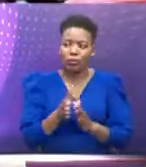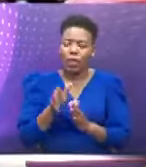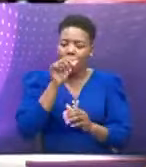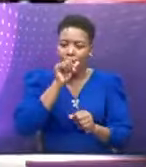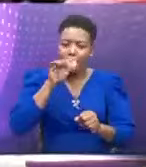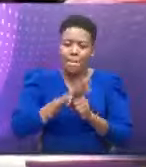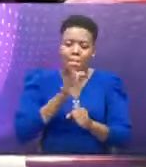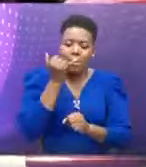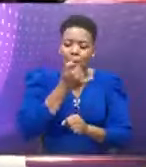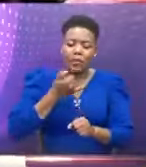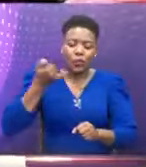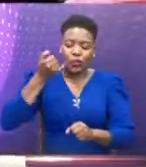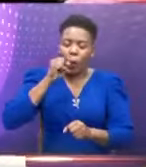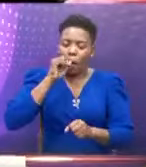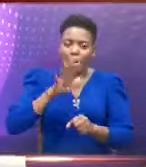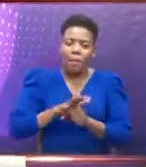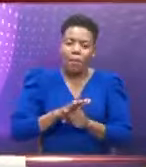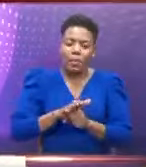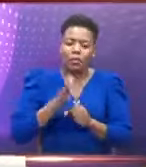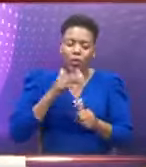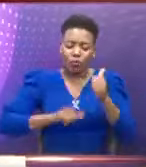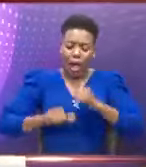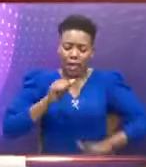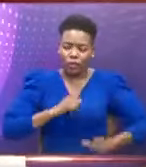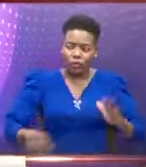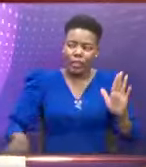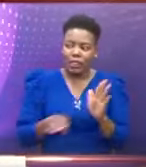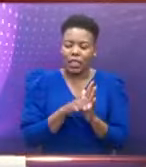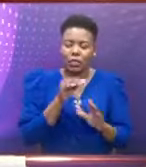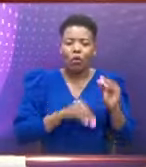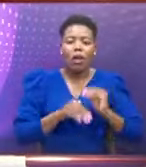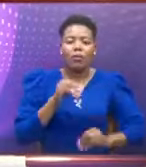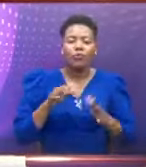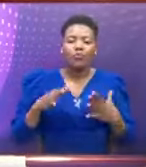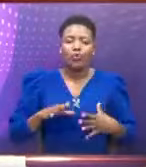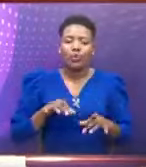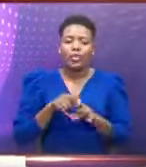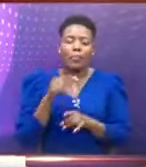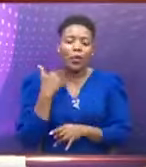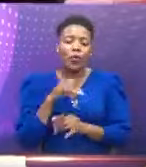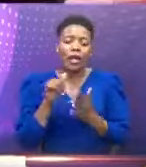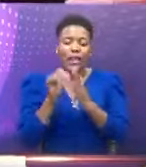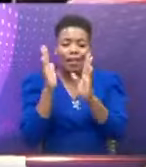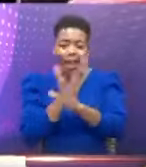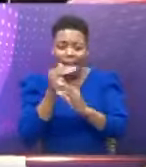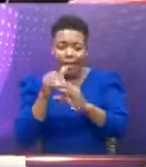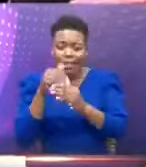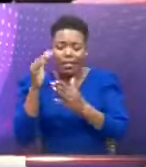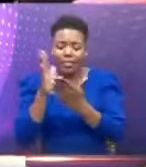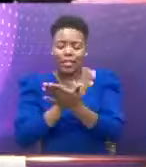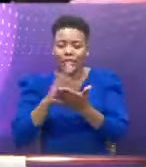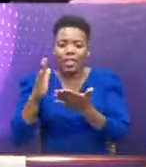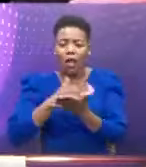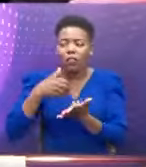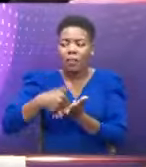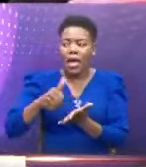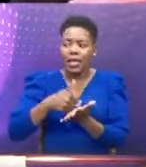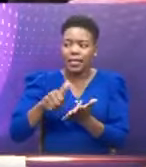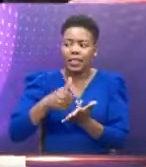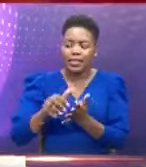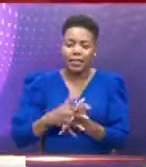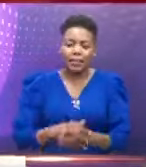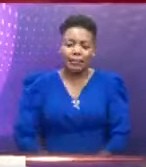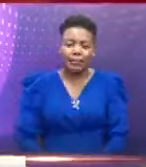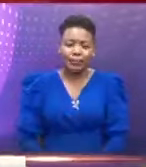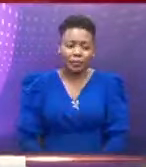jo, bende en mark neno ni okedo koda chude, to kod jome badhi mopondo e sekta no, kendo thiro chendro mag